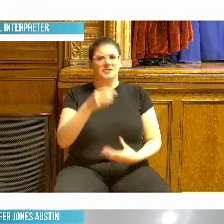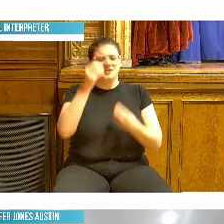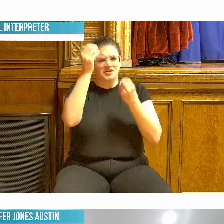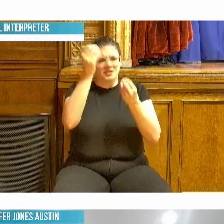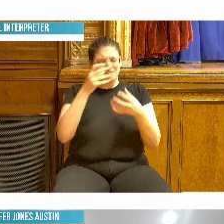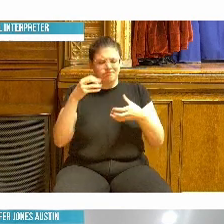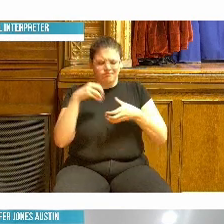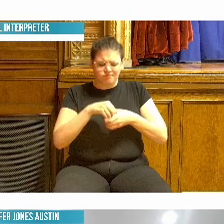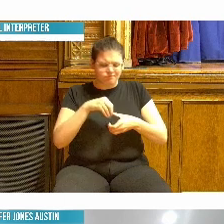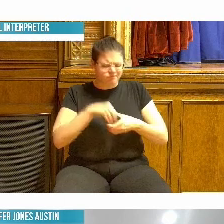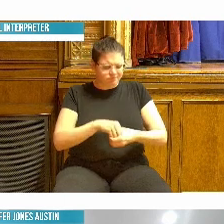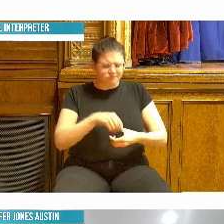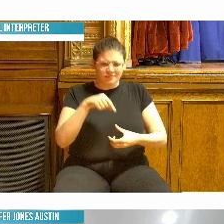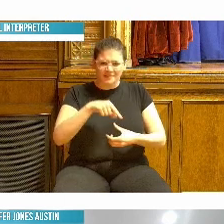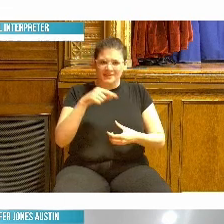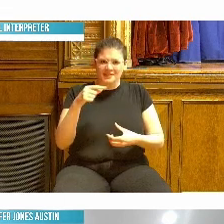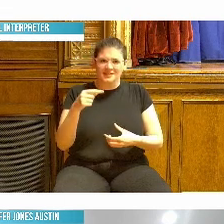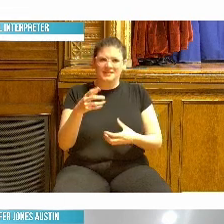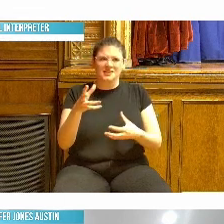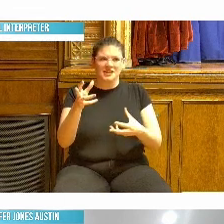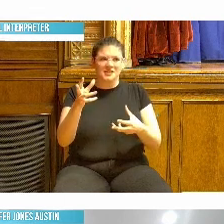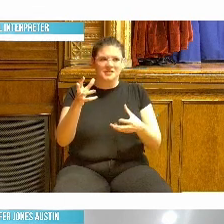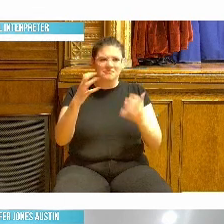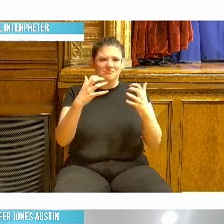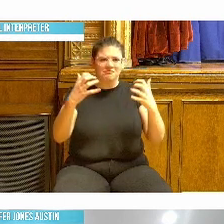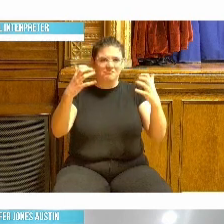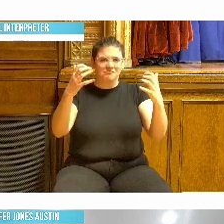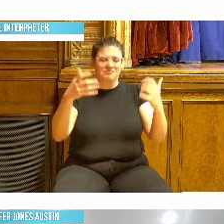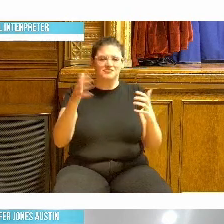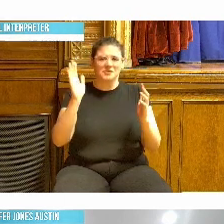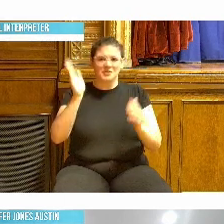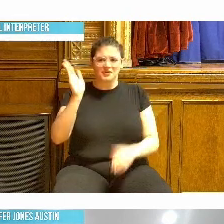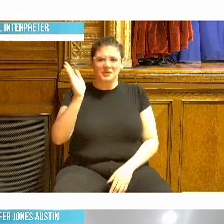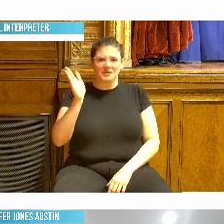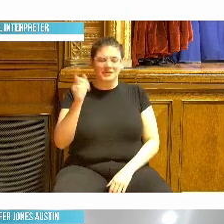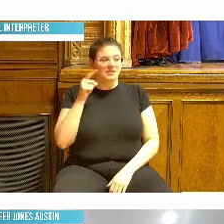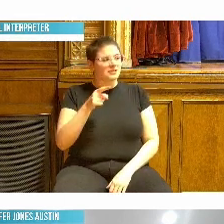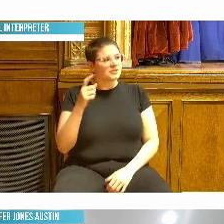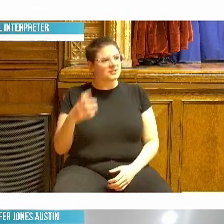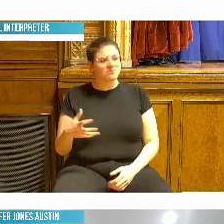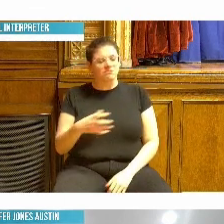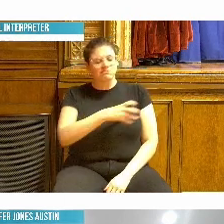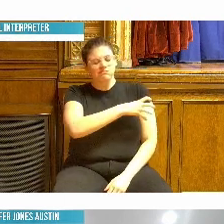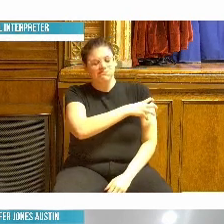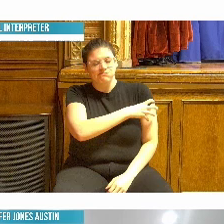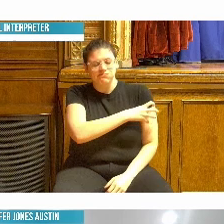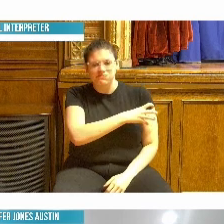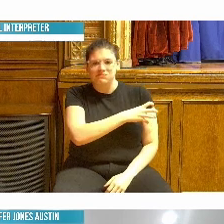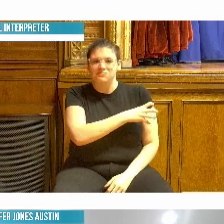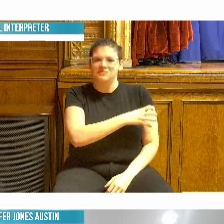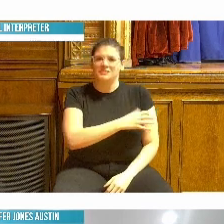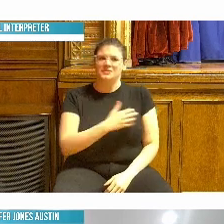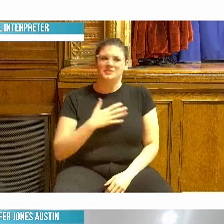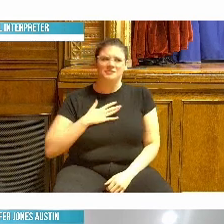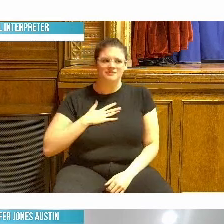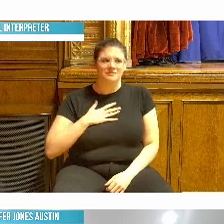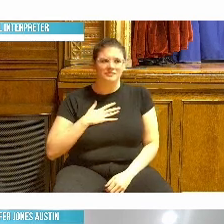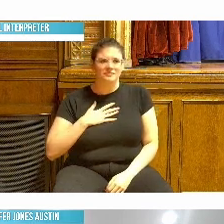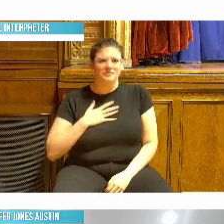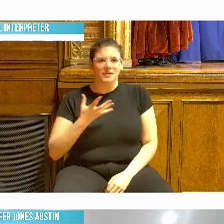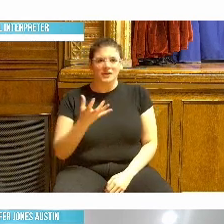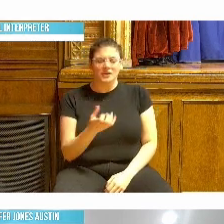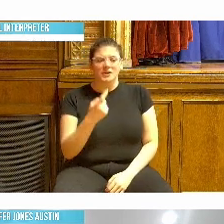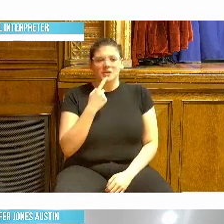information-packed hearing. It was so, just so powerful. I just wanted to say that off the